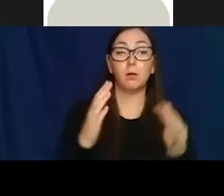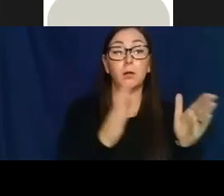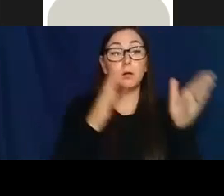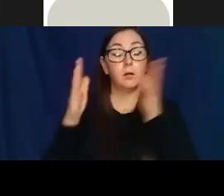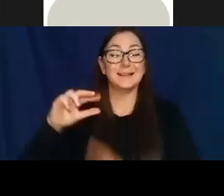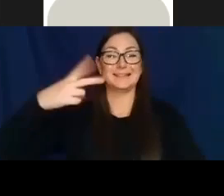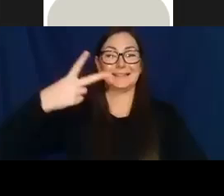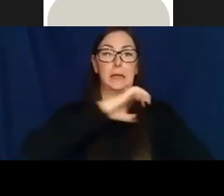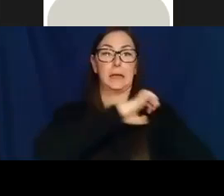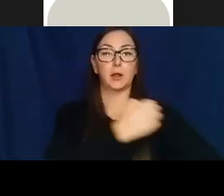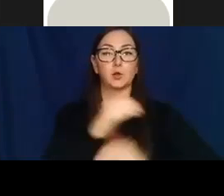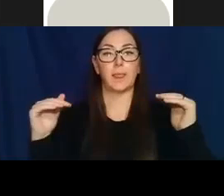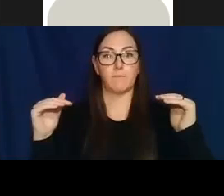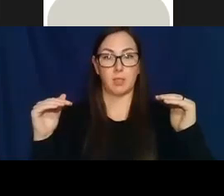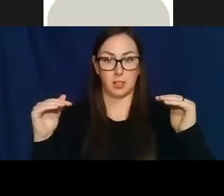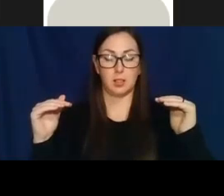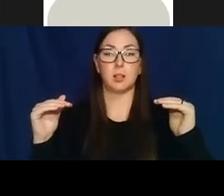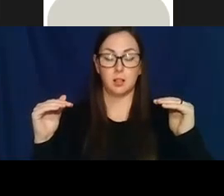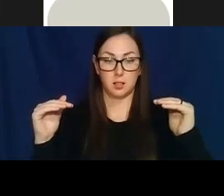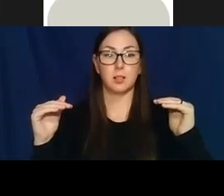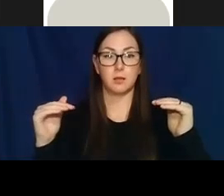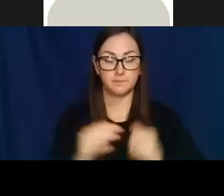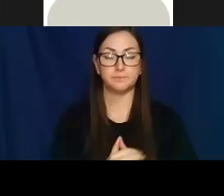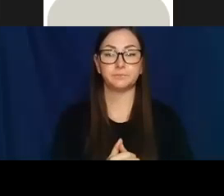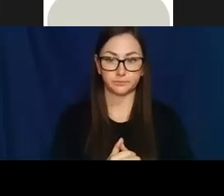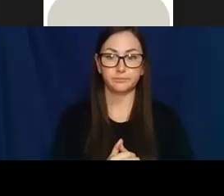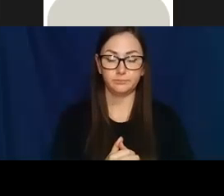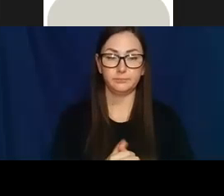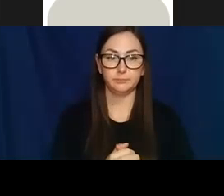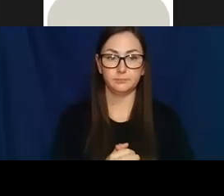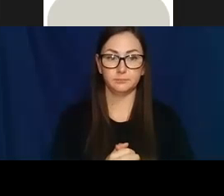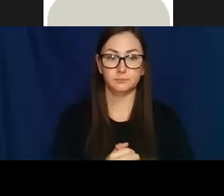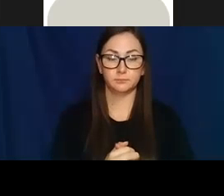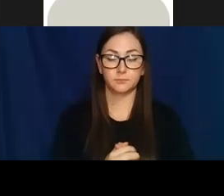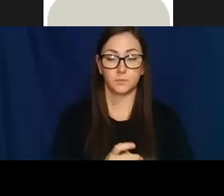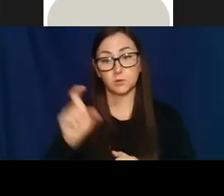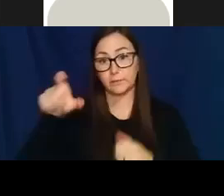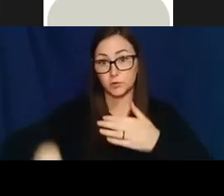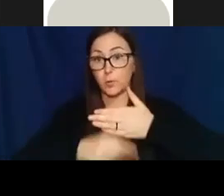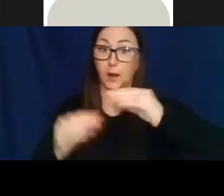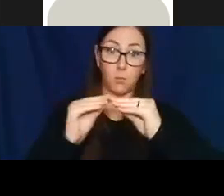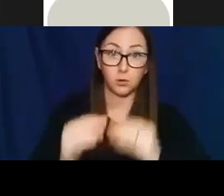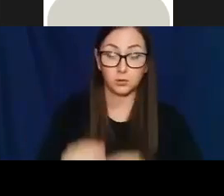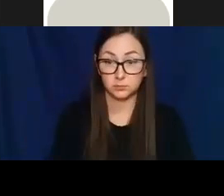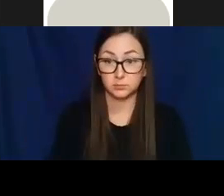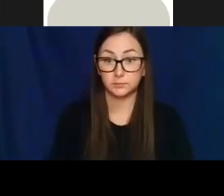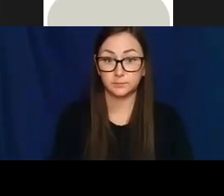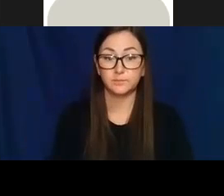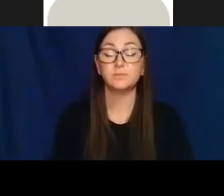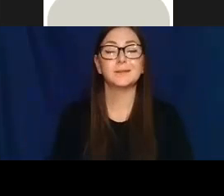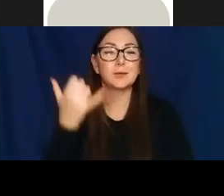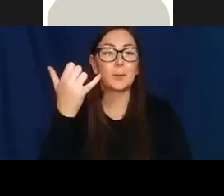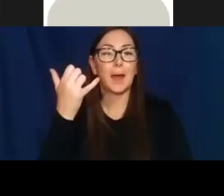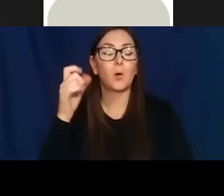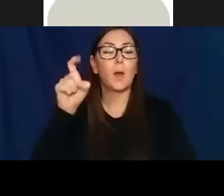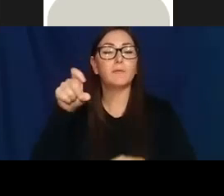level only has 1 orbit, the s. So I got to add some more electrons, and the only place they can go is in the second energy level.